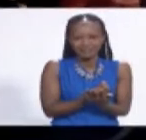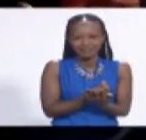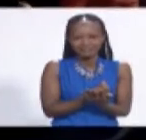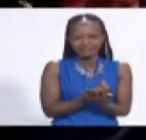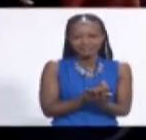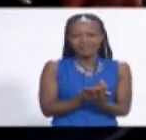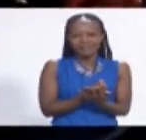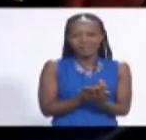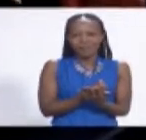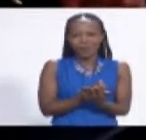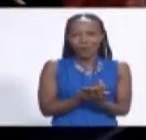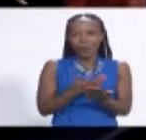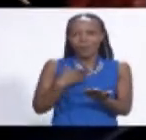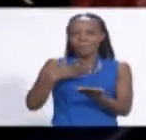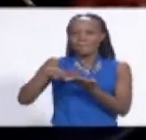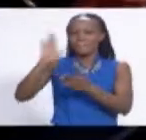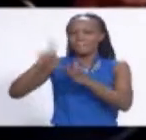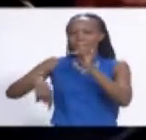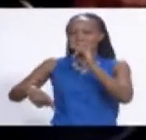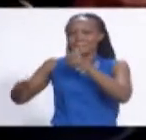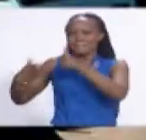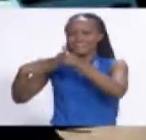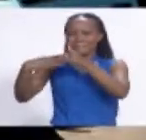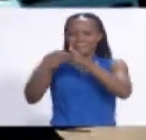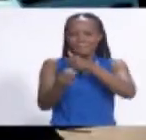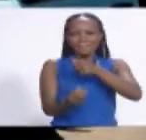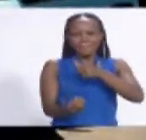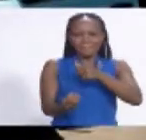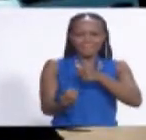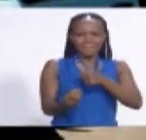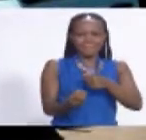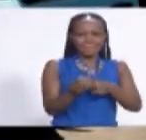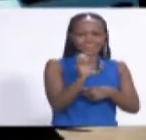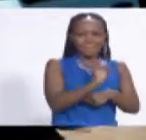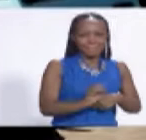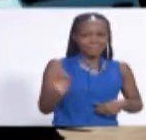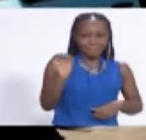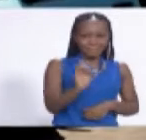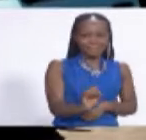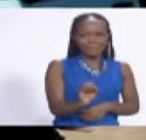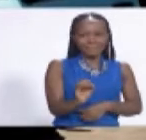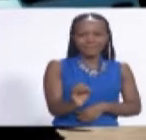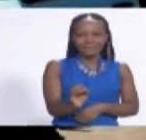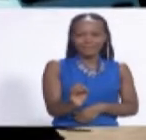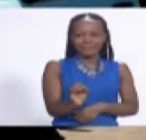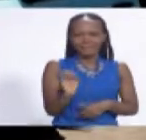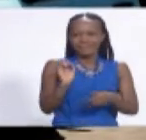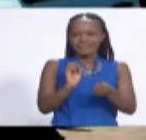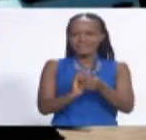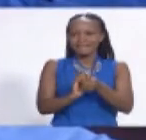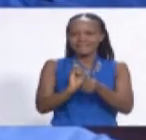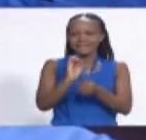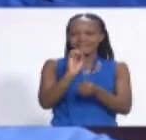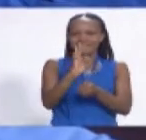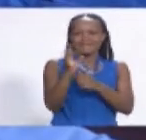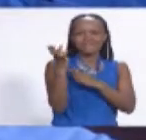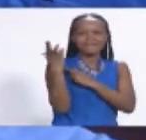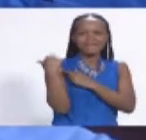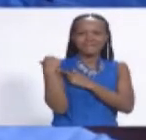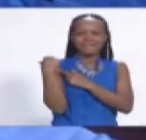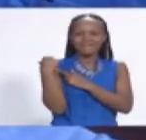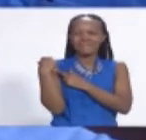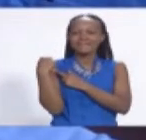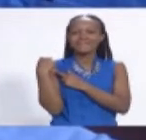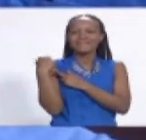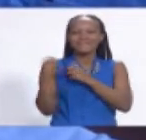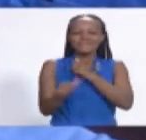they ferry more than 90% of our people. Currently, the government has listed 13 countries which have been considered to be at